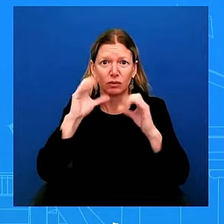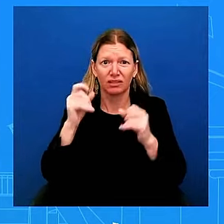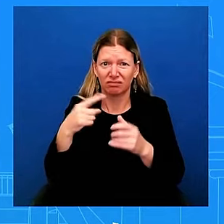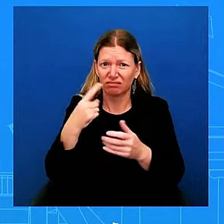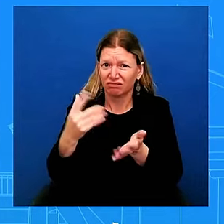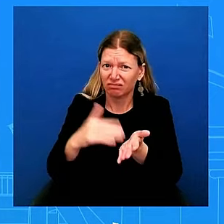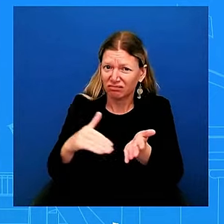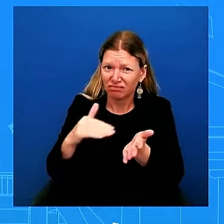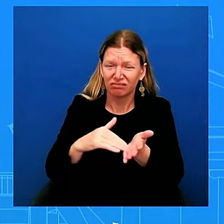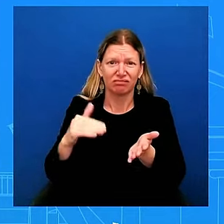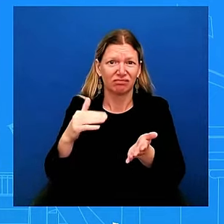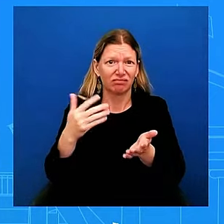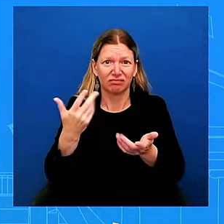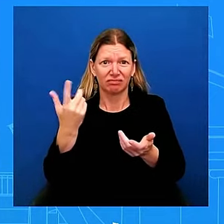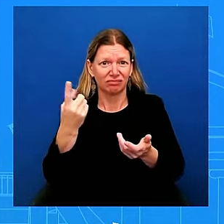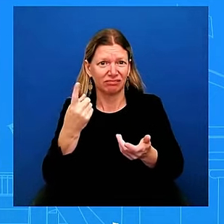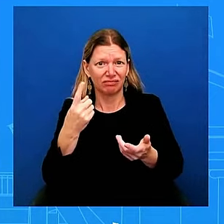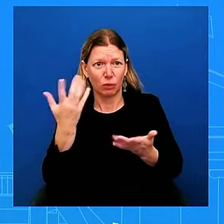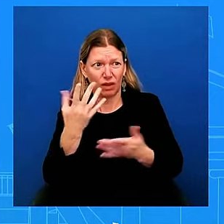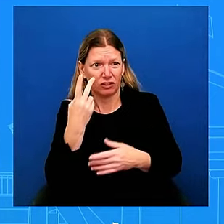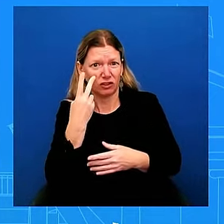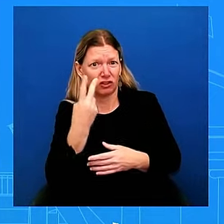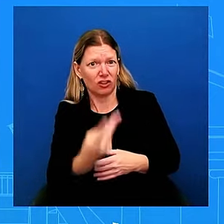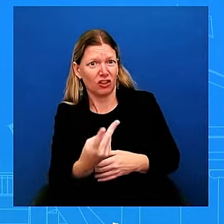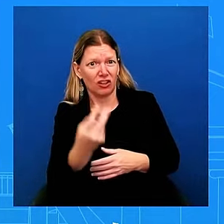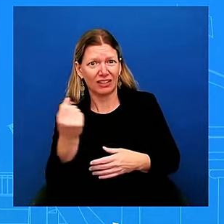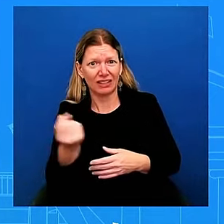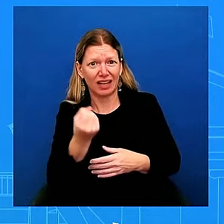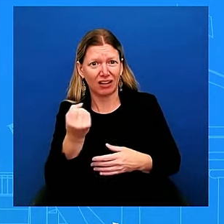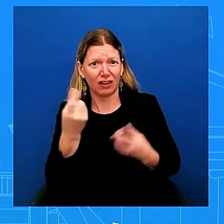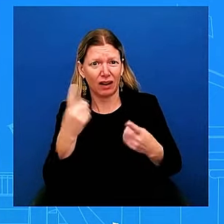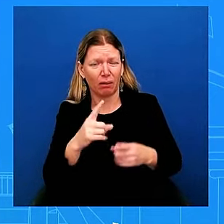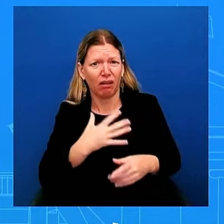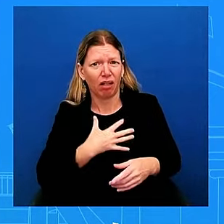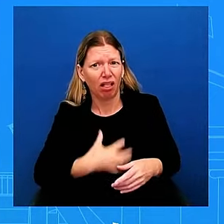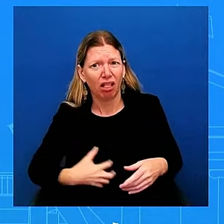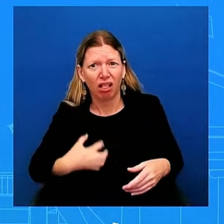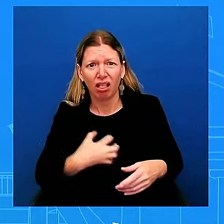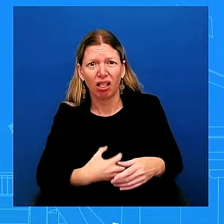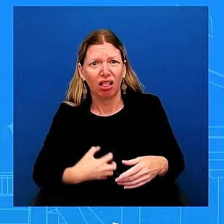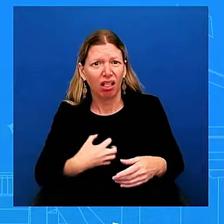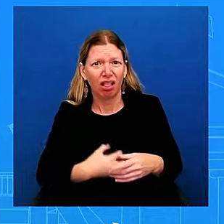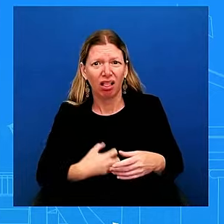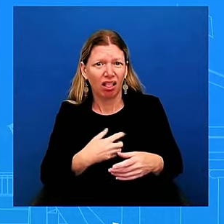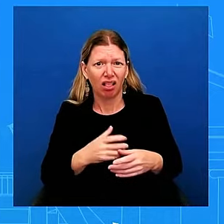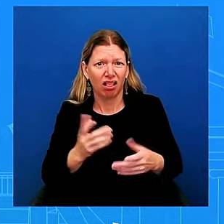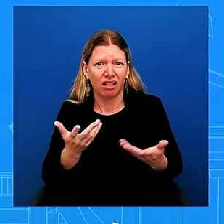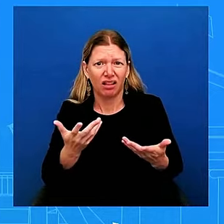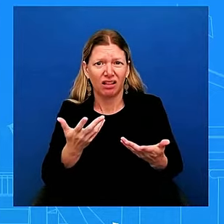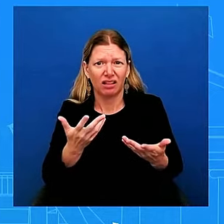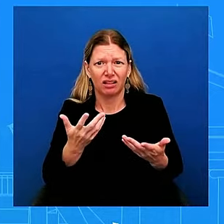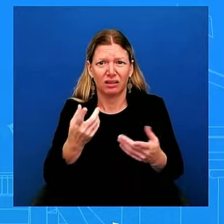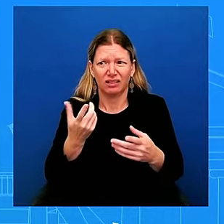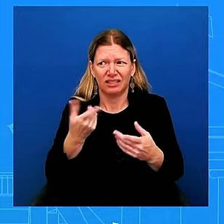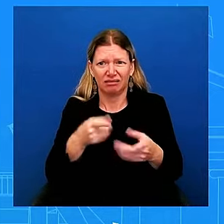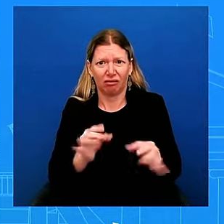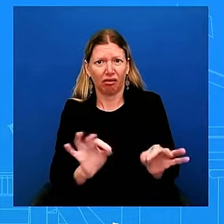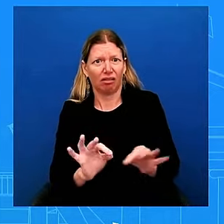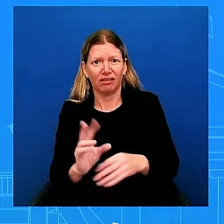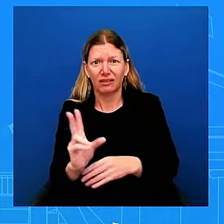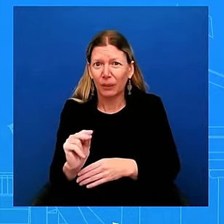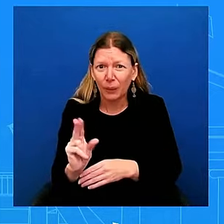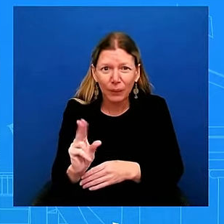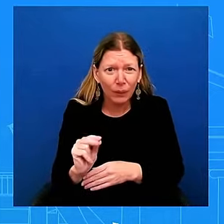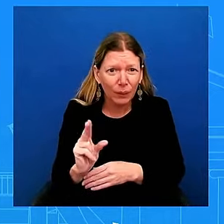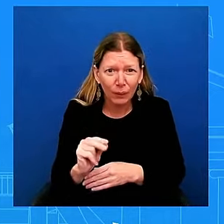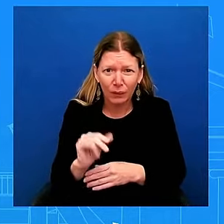We have to condemn violence. And that is something that this president has done throughout his career. And I think we're clear on that. It's just, will the